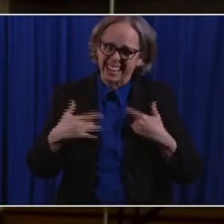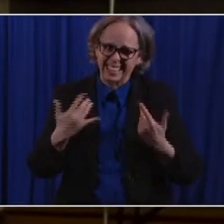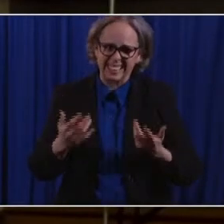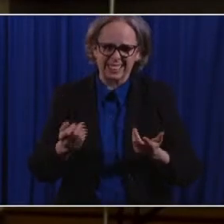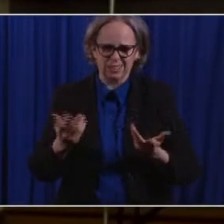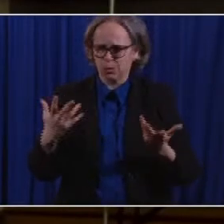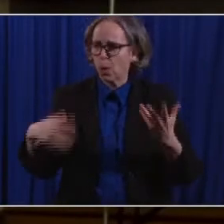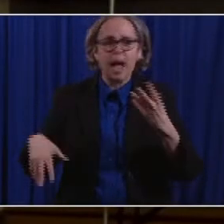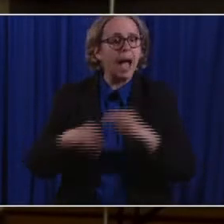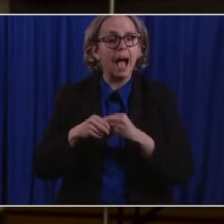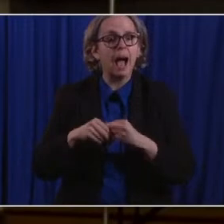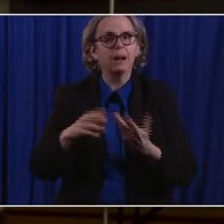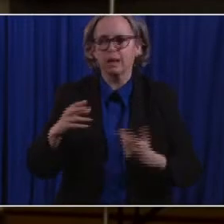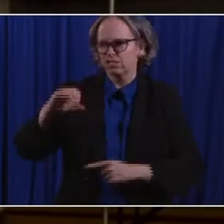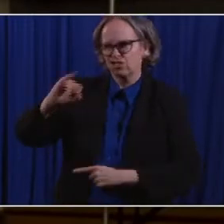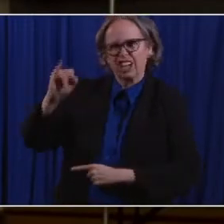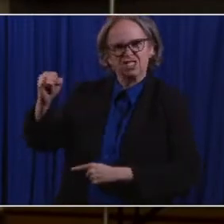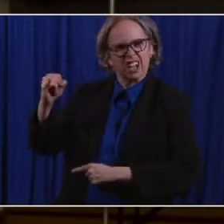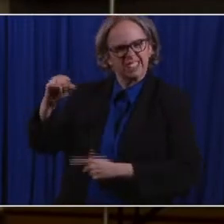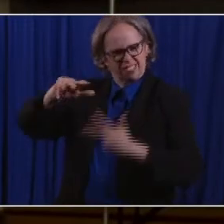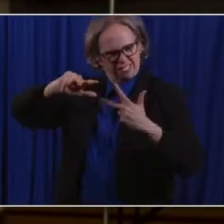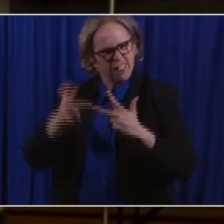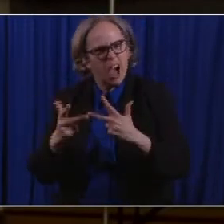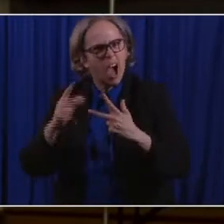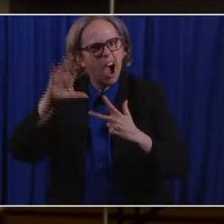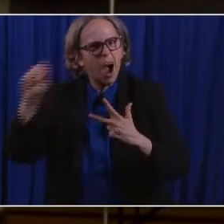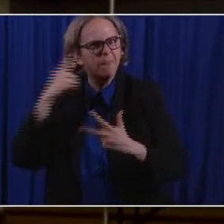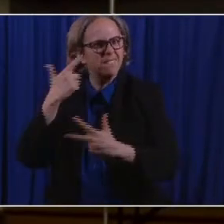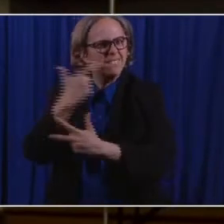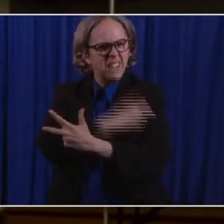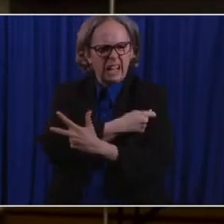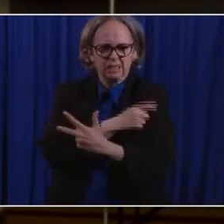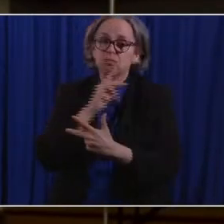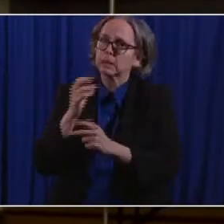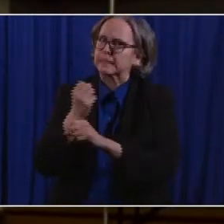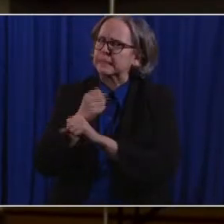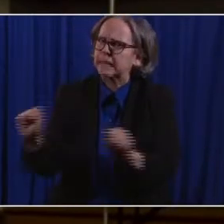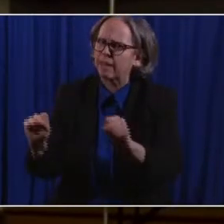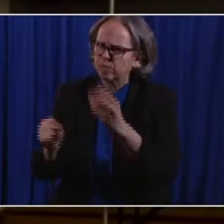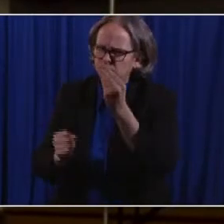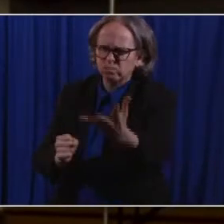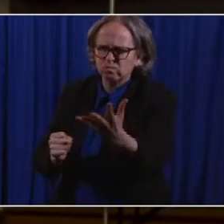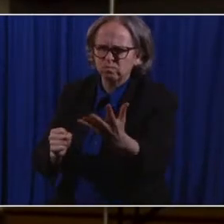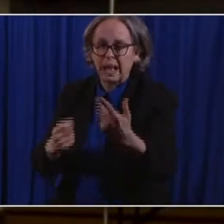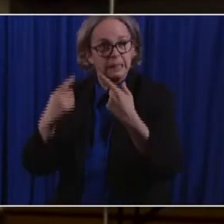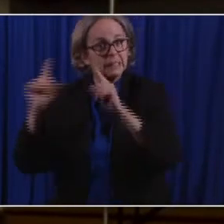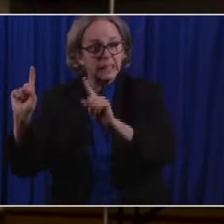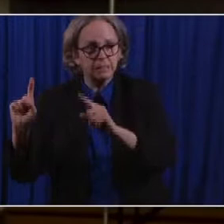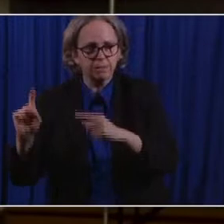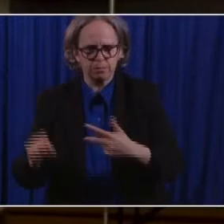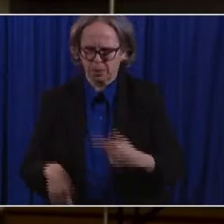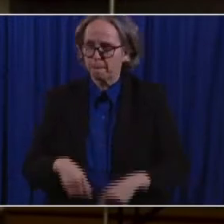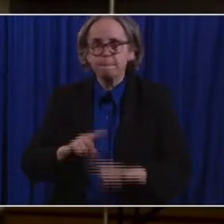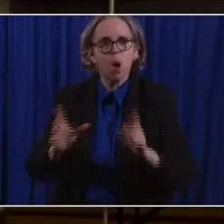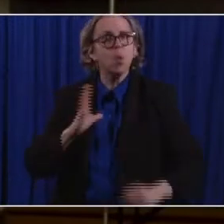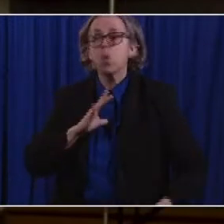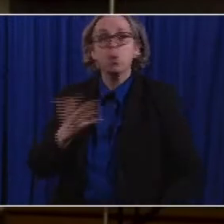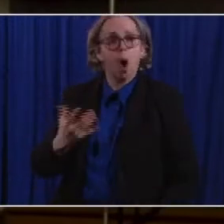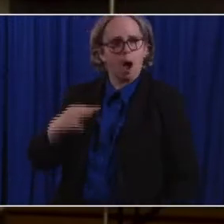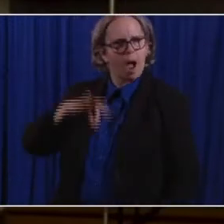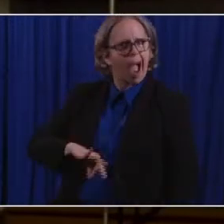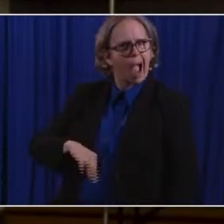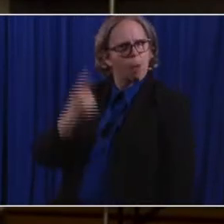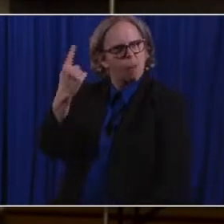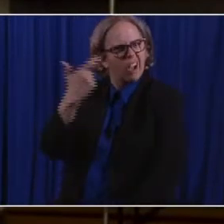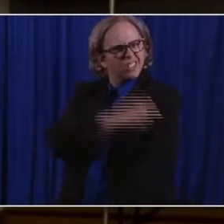Johnson vaccine. It is a safe vaccine, it's very effective, it's one dose, and it is in high demand by